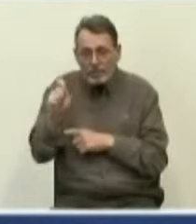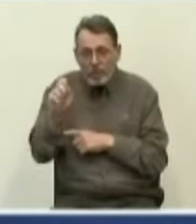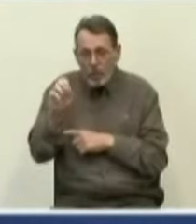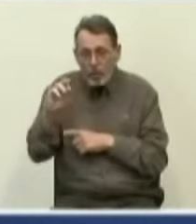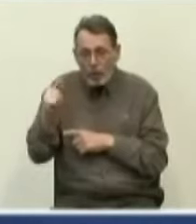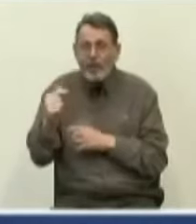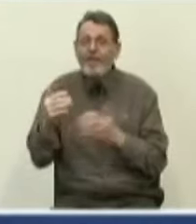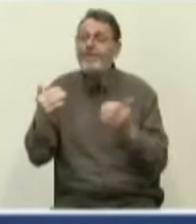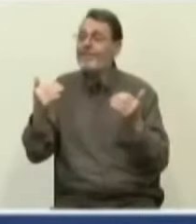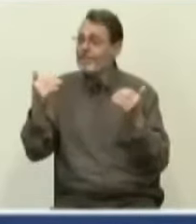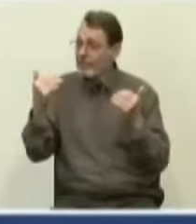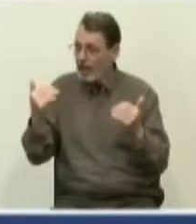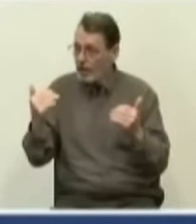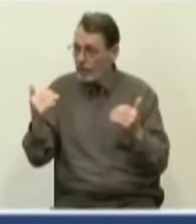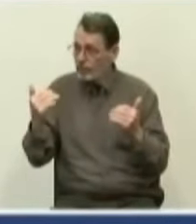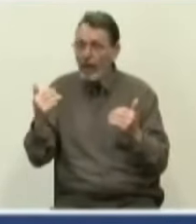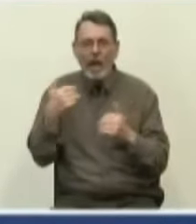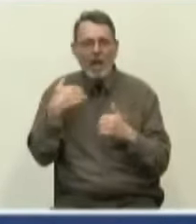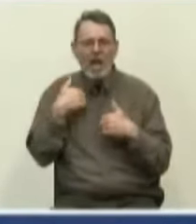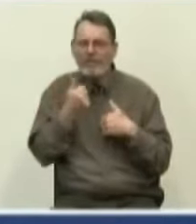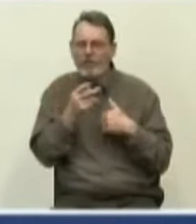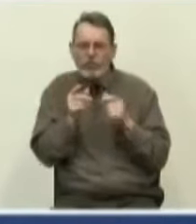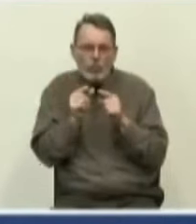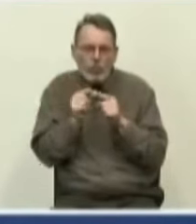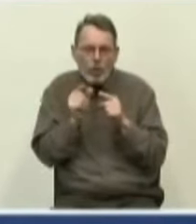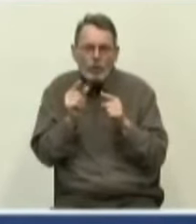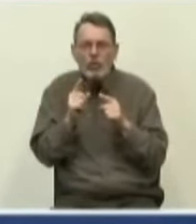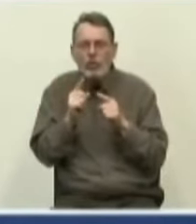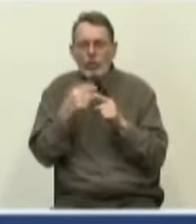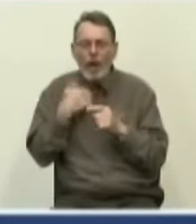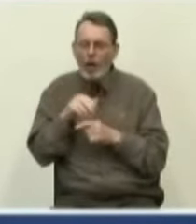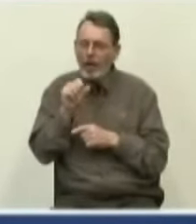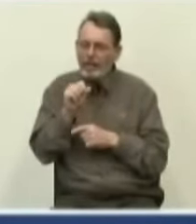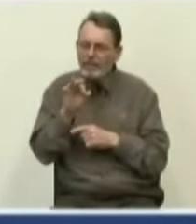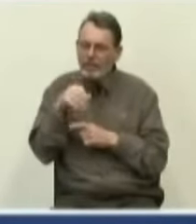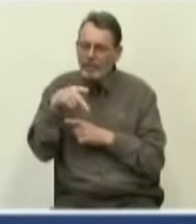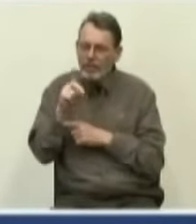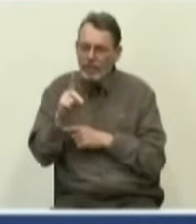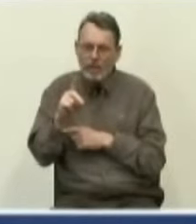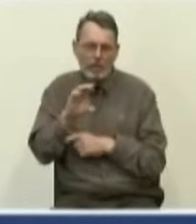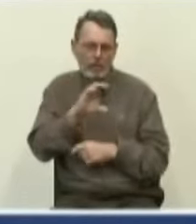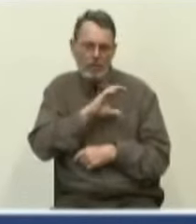Now, I'd like to say a few words to our SFPD officers.